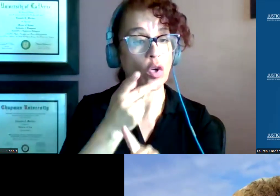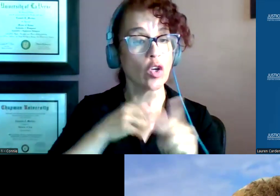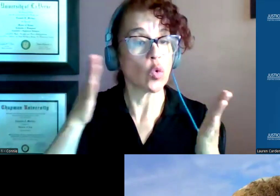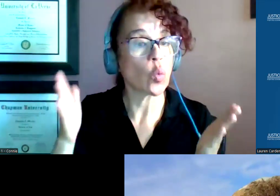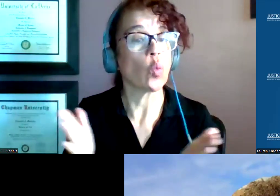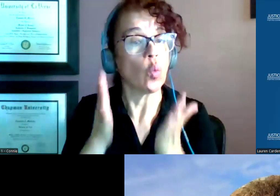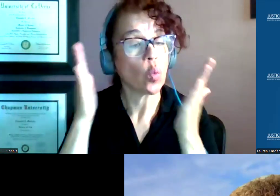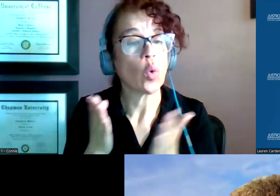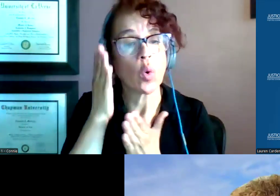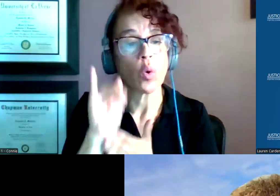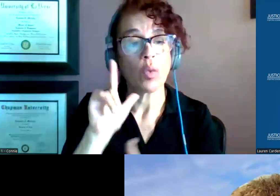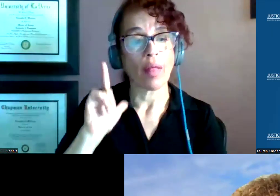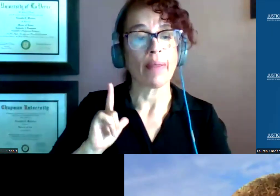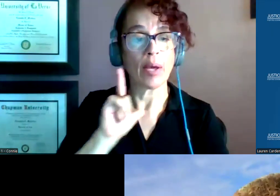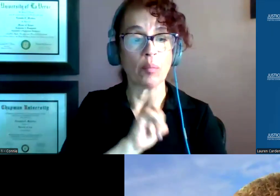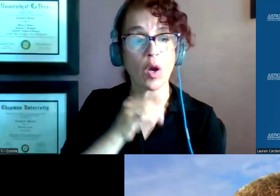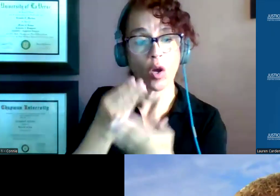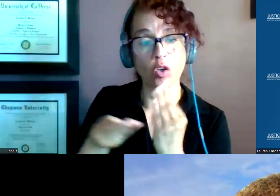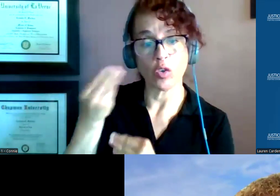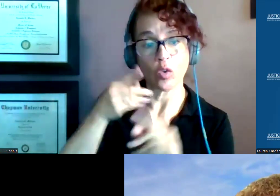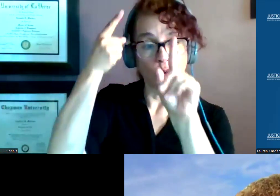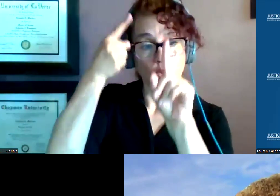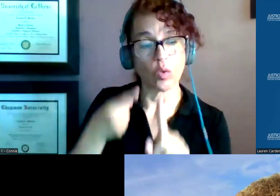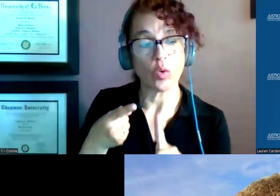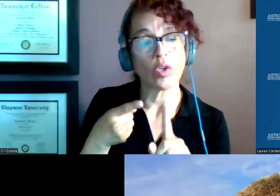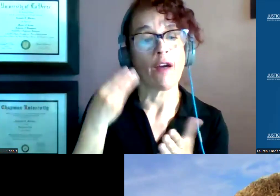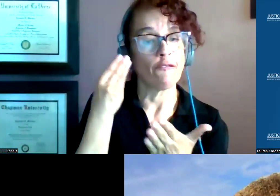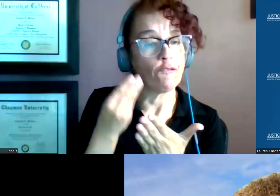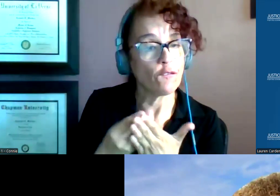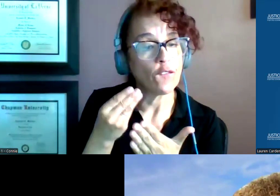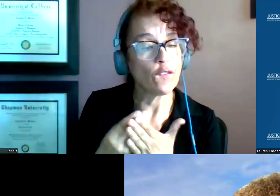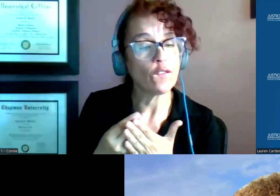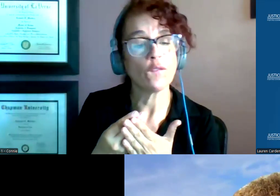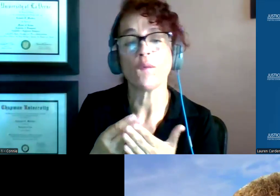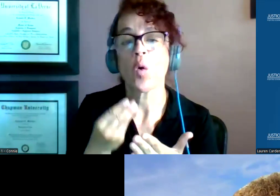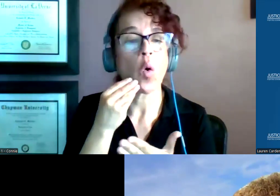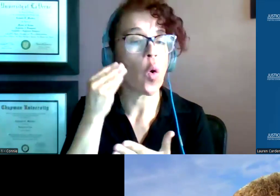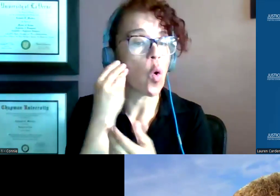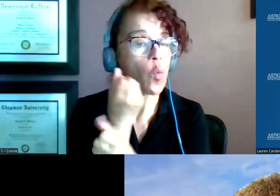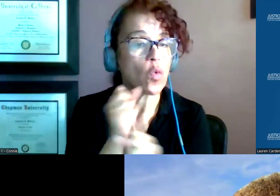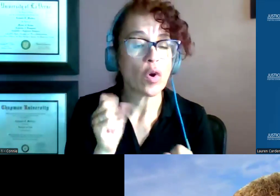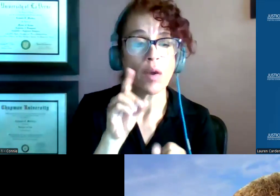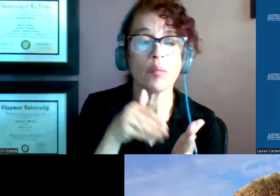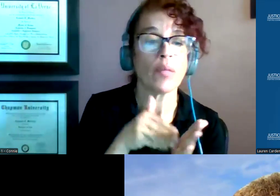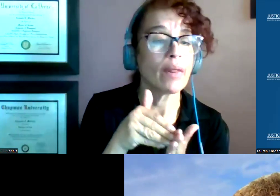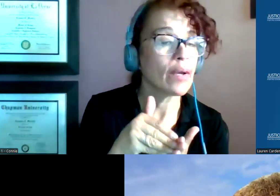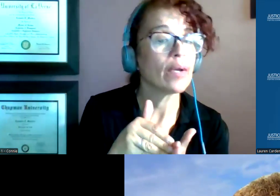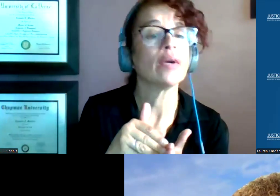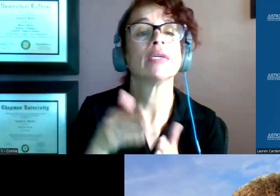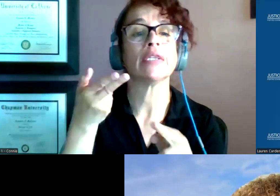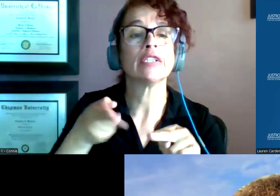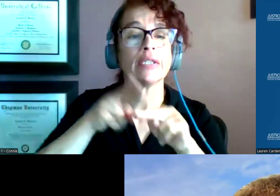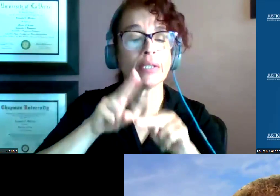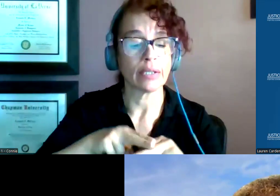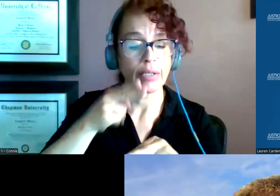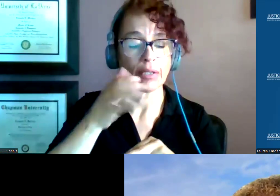encouraged by seeing the legislature's budget, which proposes restoring funding for HomeSafe at 83 million, and then increasing the